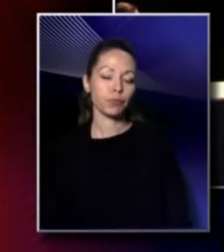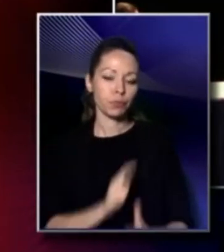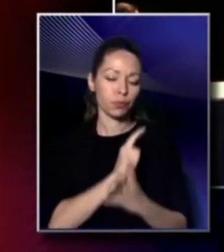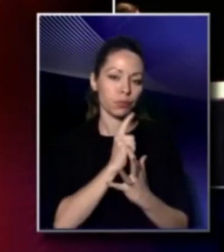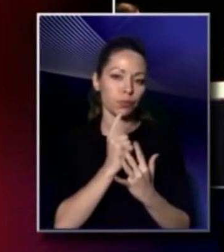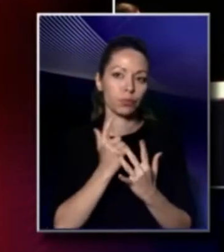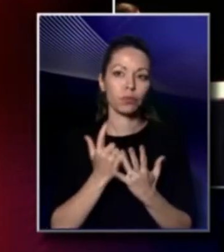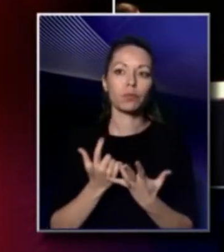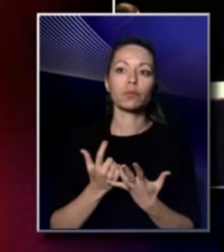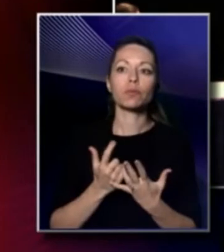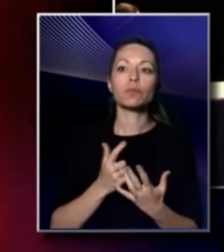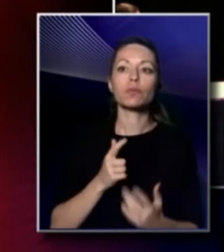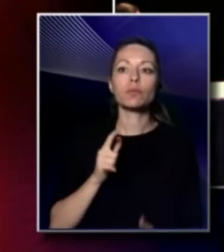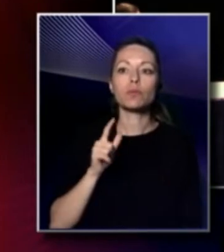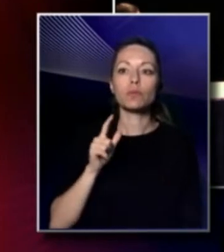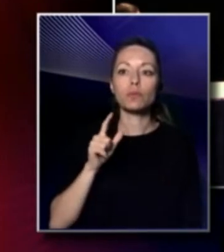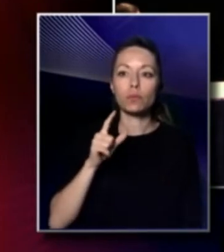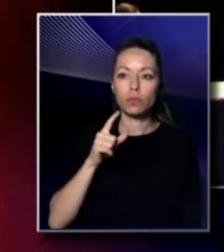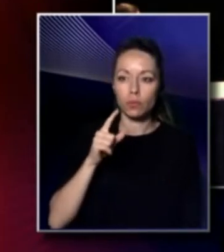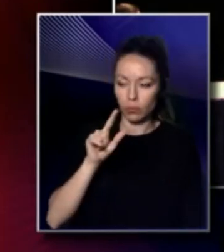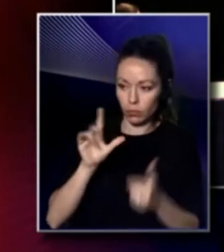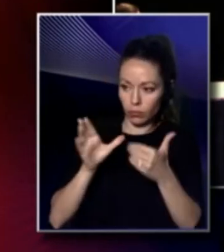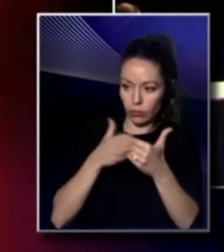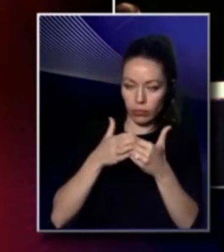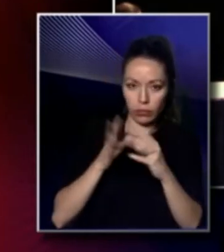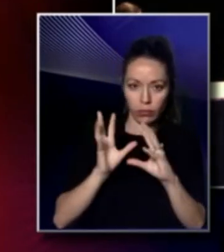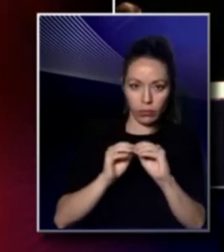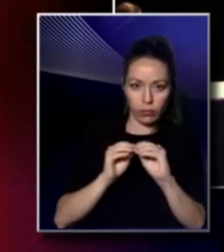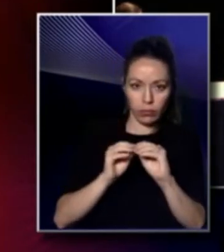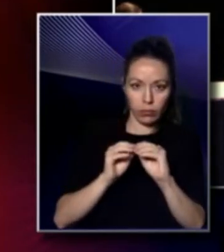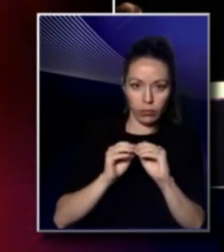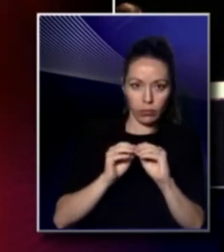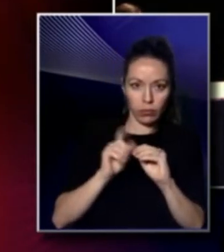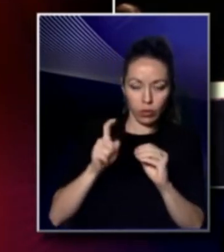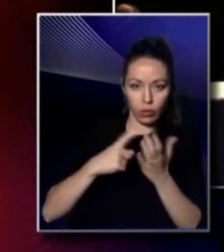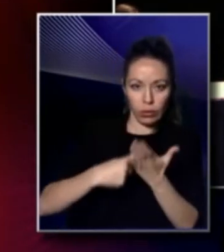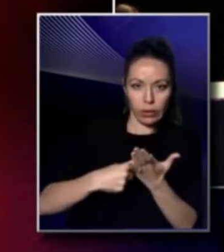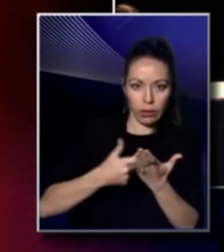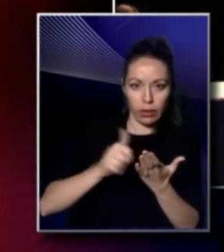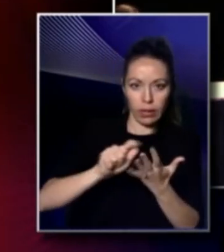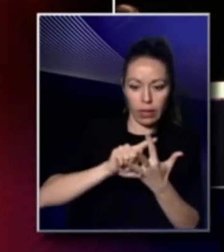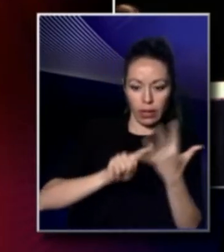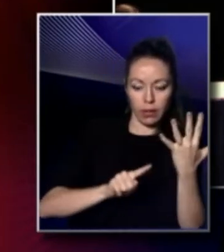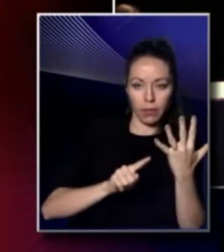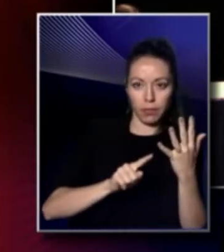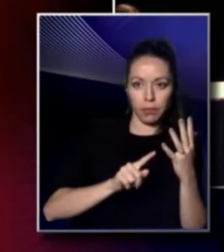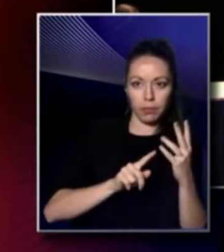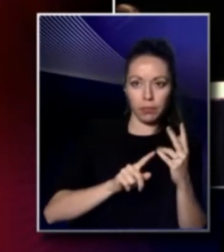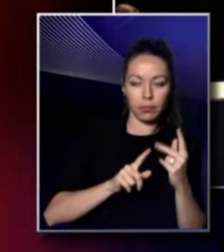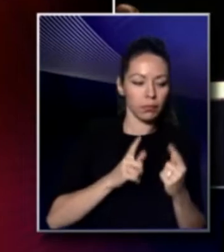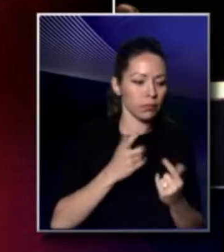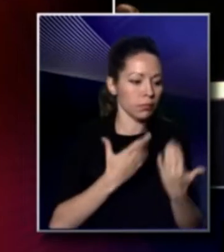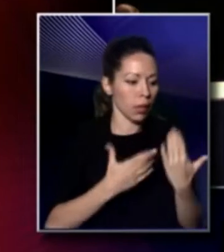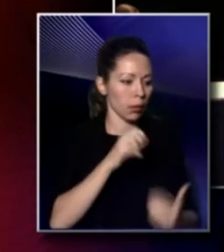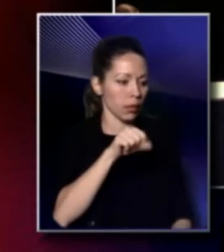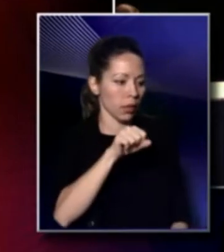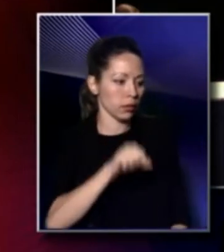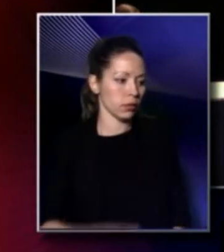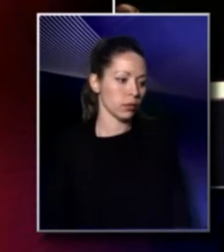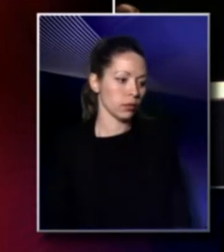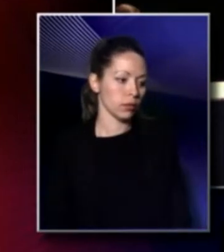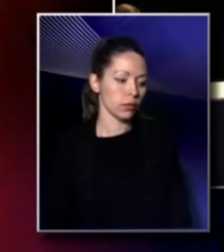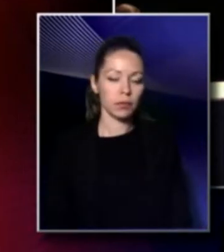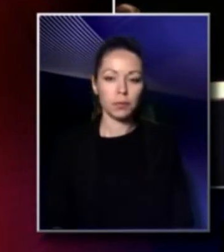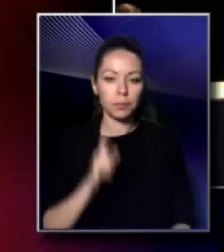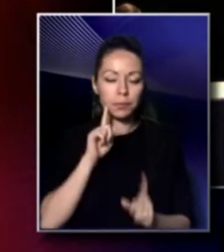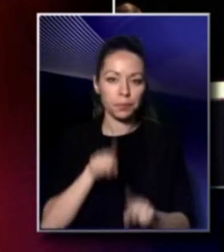President Sims, would it be appropriate to go into executive session should there need to be any discussion on any of these matters? Perhaps, yes. I'd